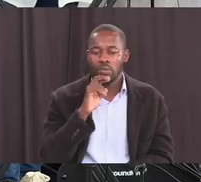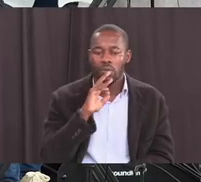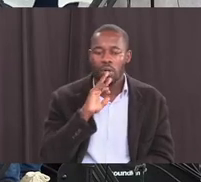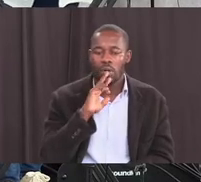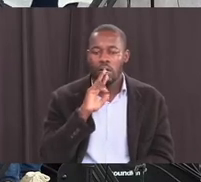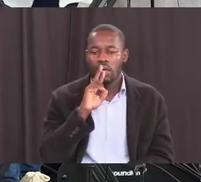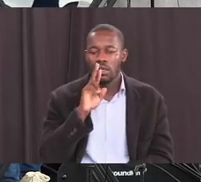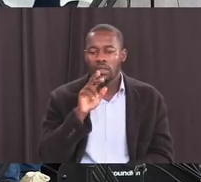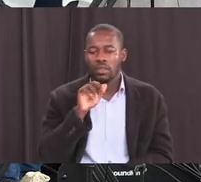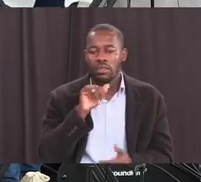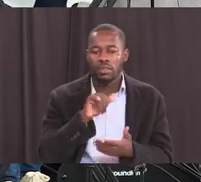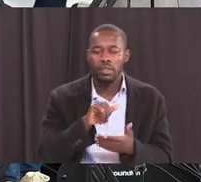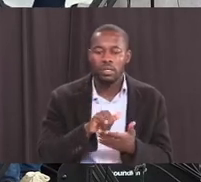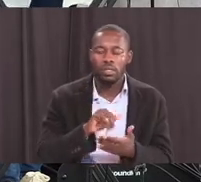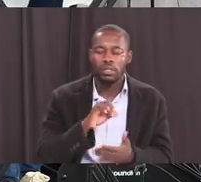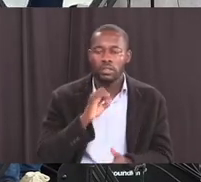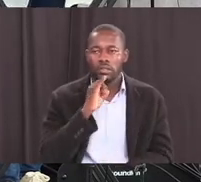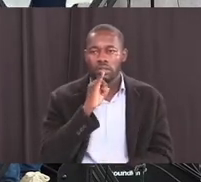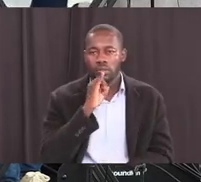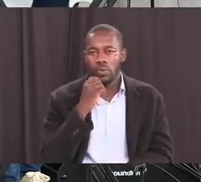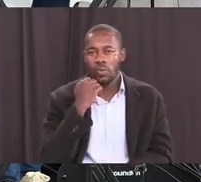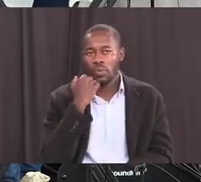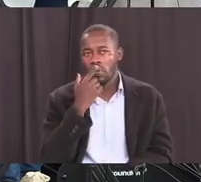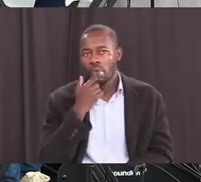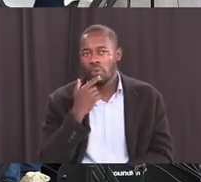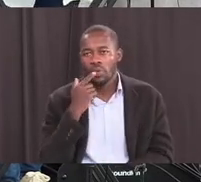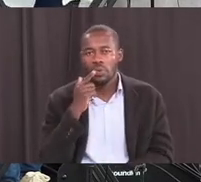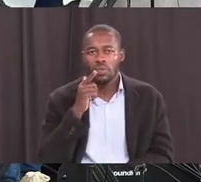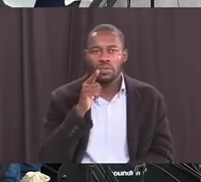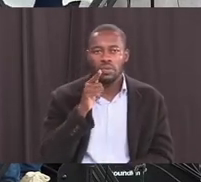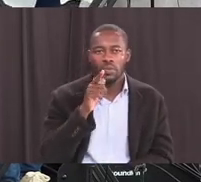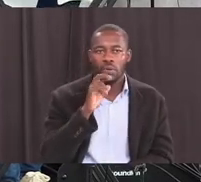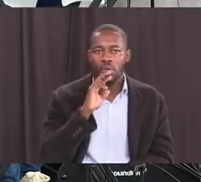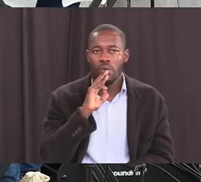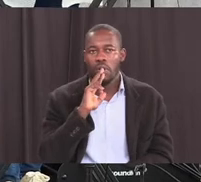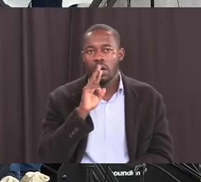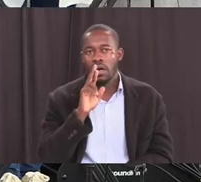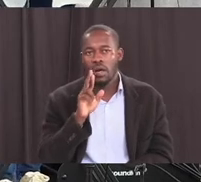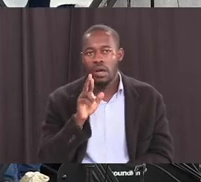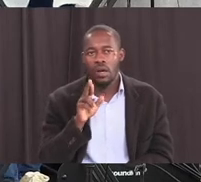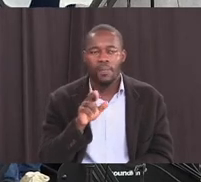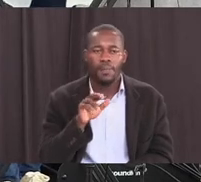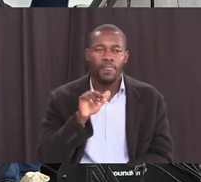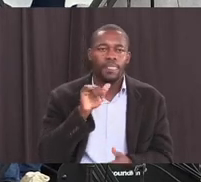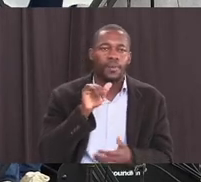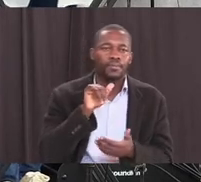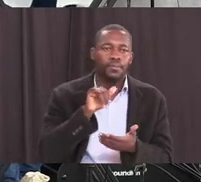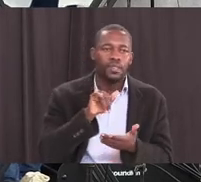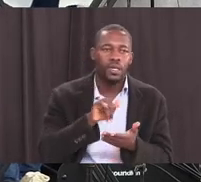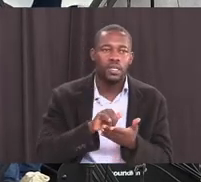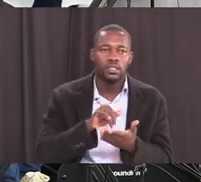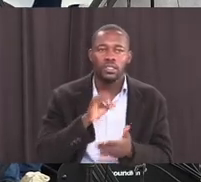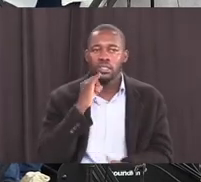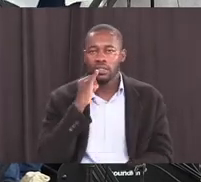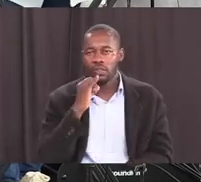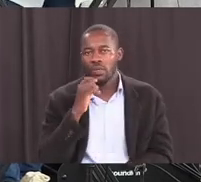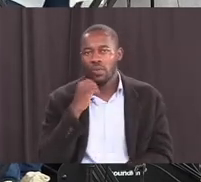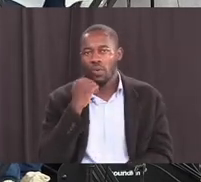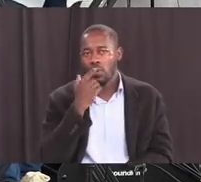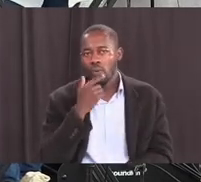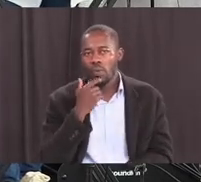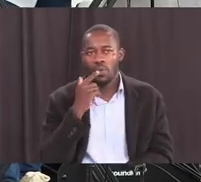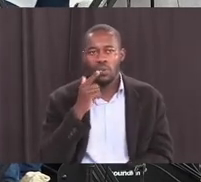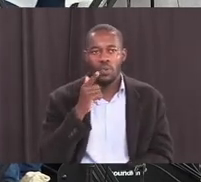are. That is who you are. That is who you are. That is who